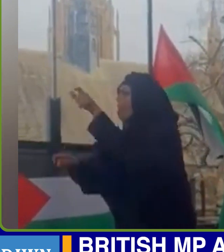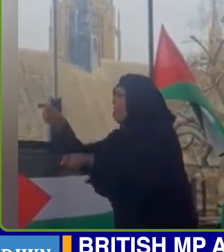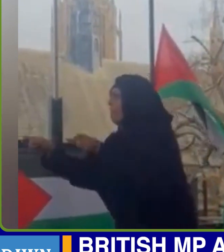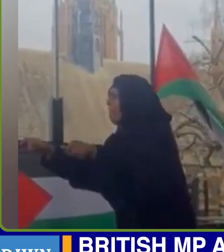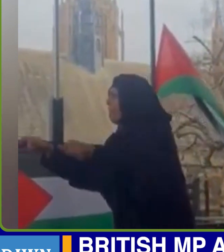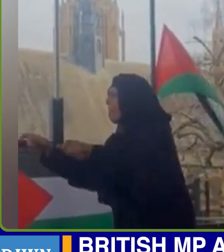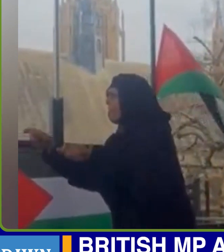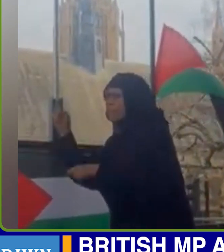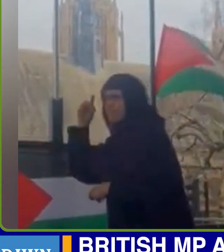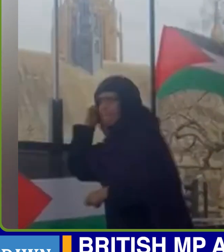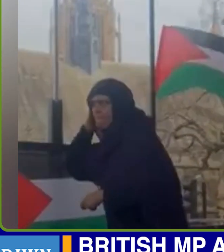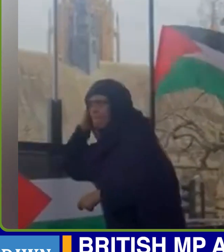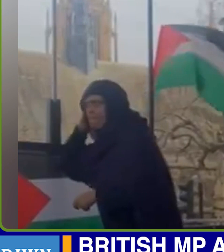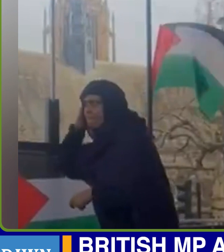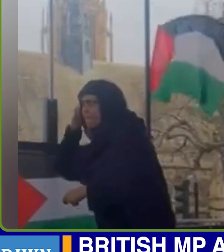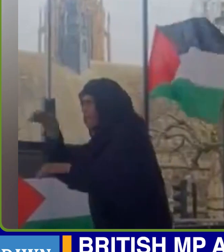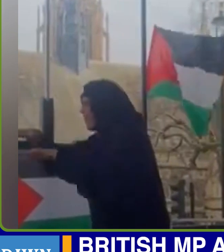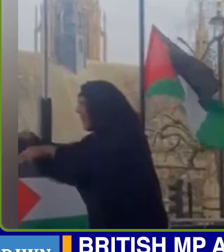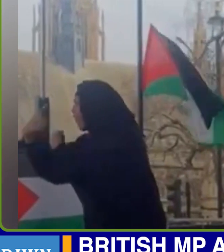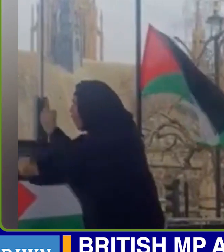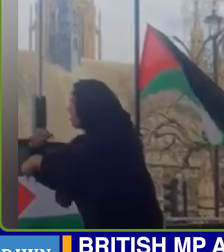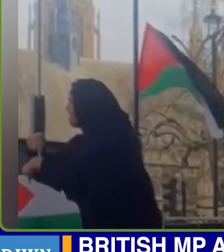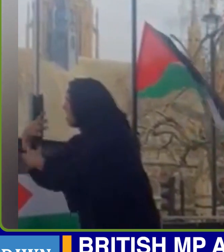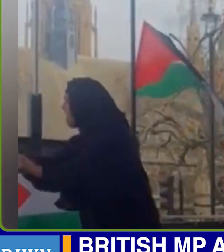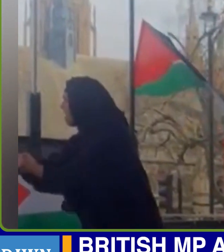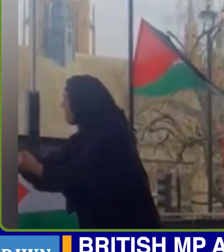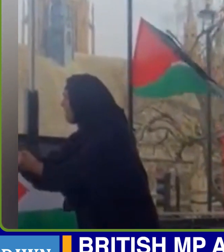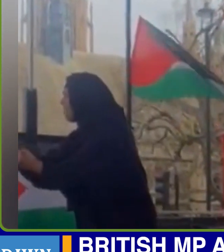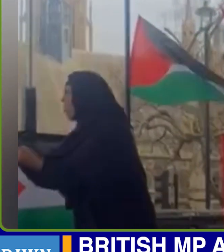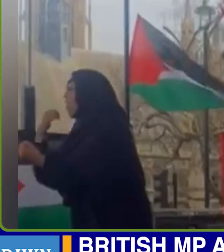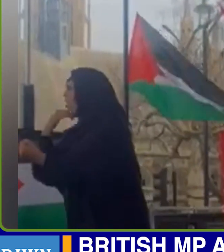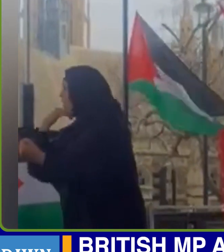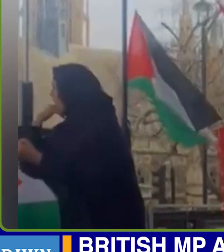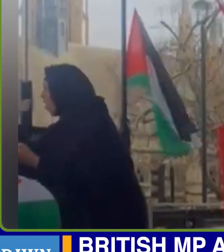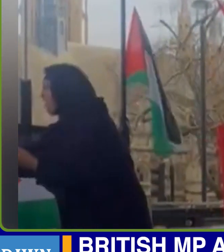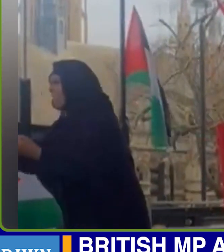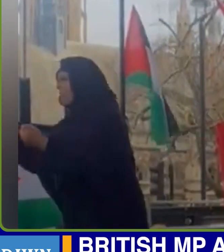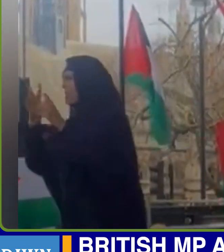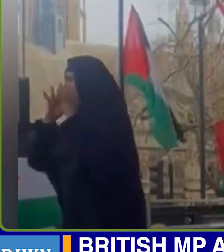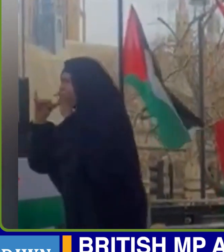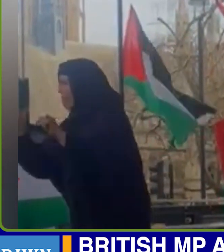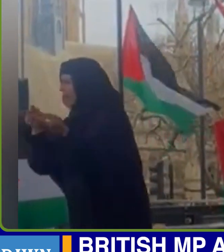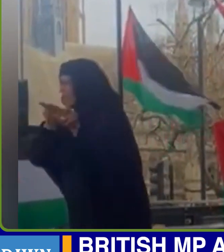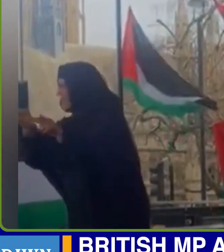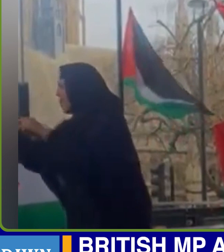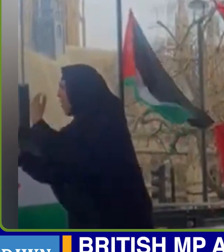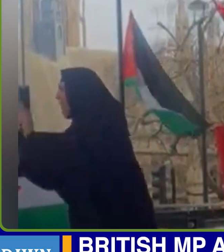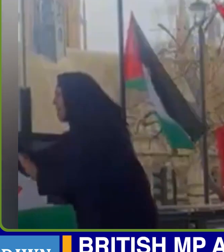us, and yet the horrors continue before our very eyes.